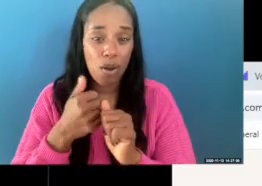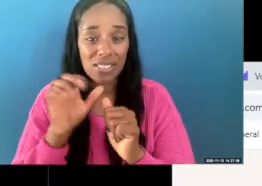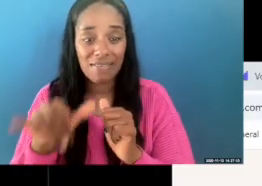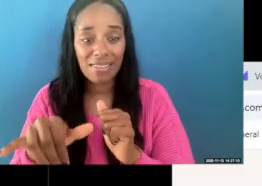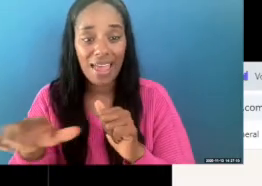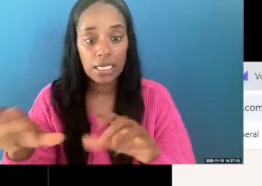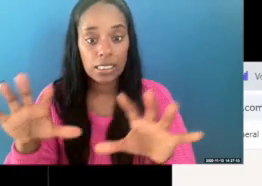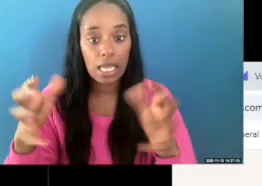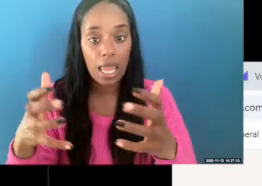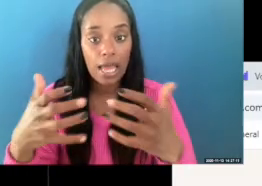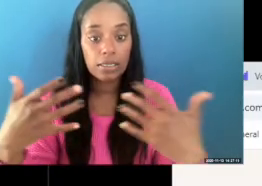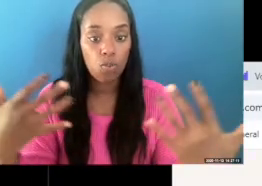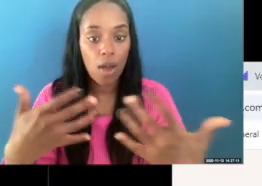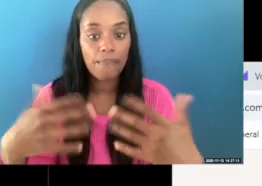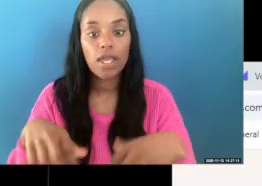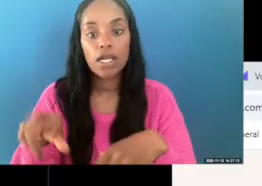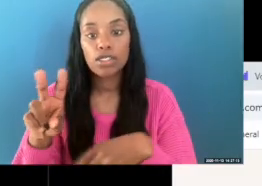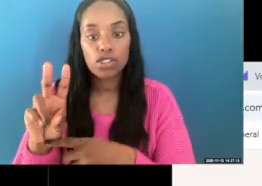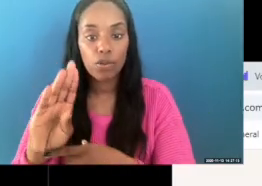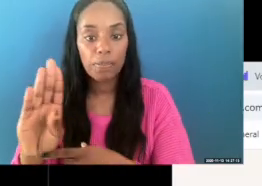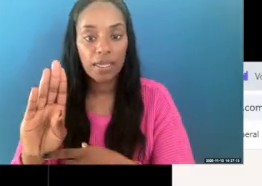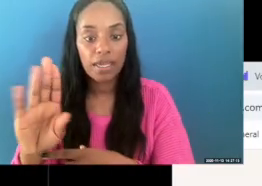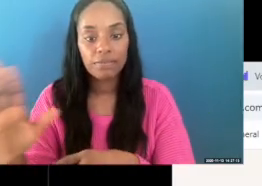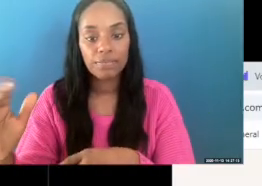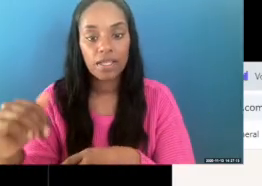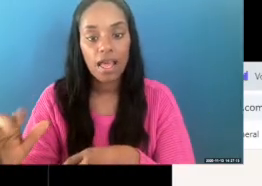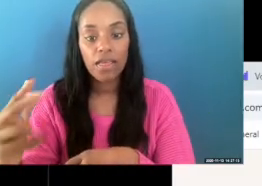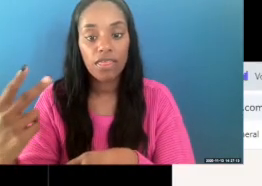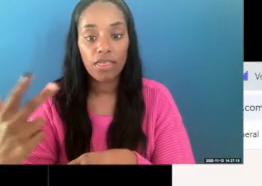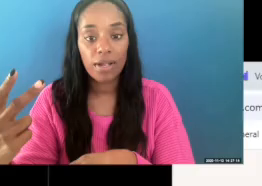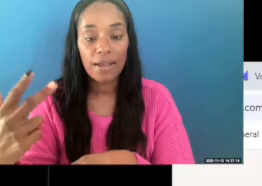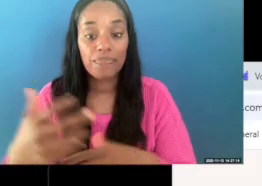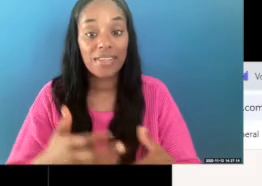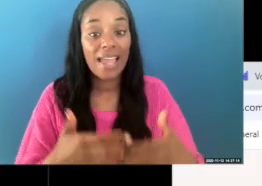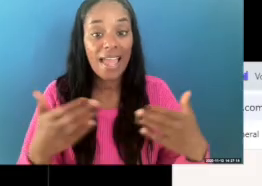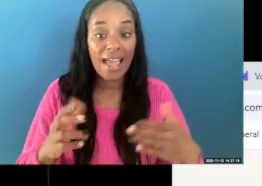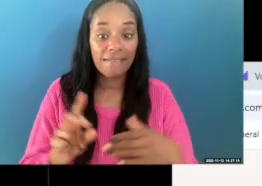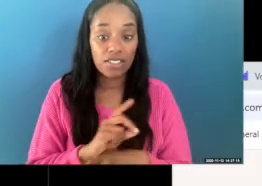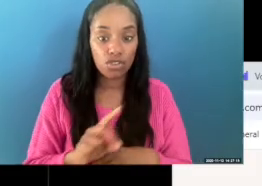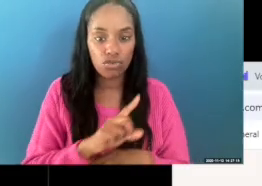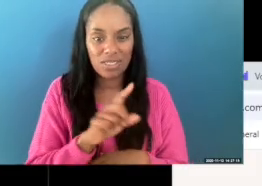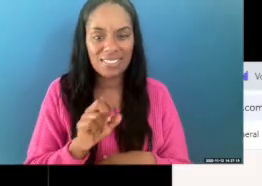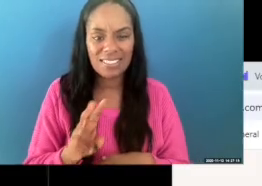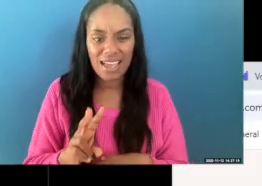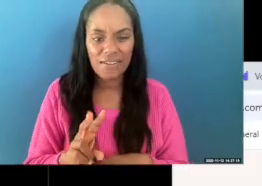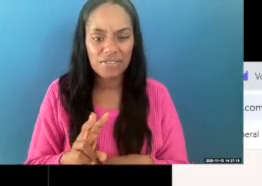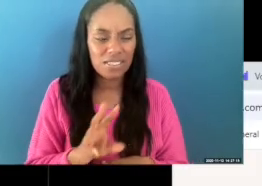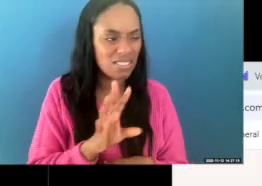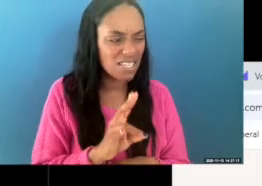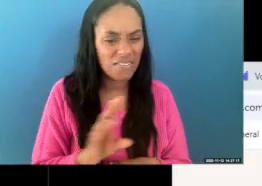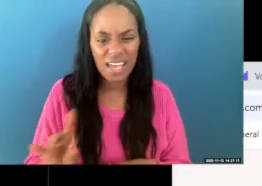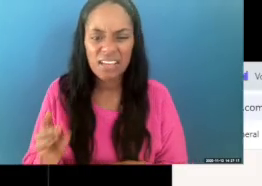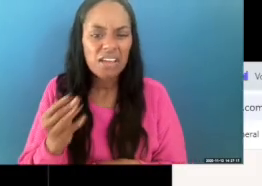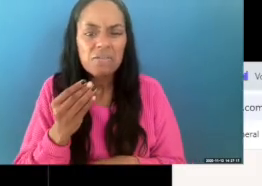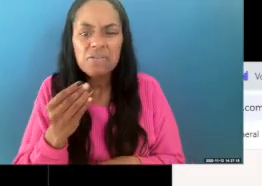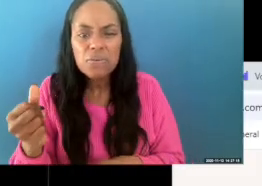of medium and heavy-duty zero-emission truck adoption. But according to CARB's data, most of that